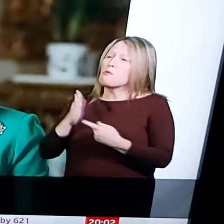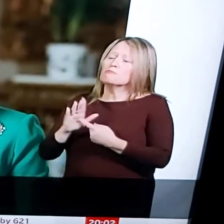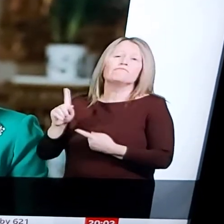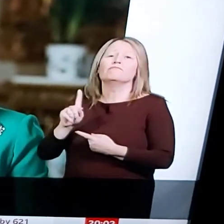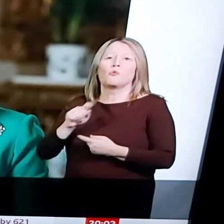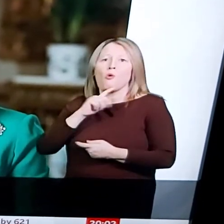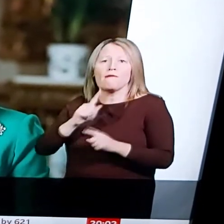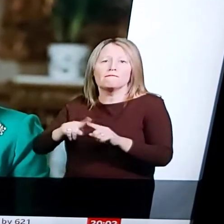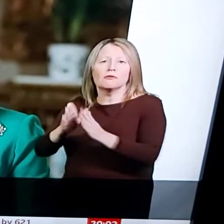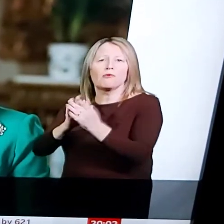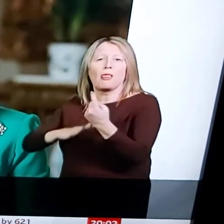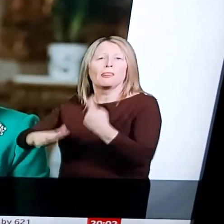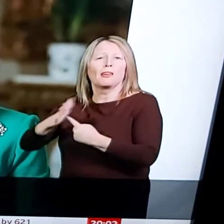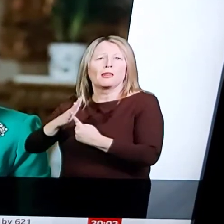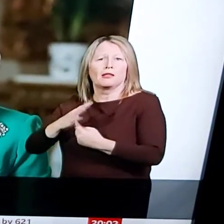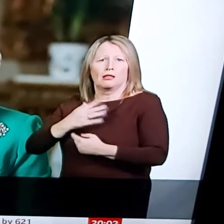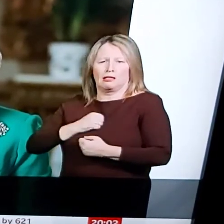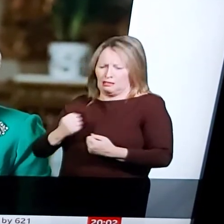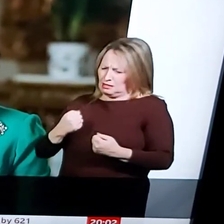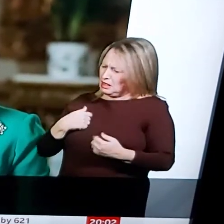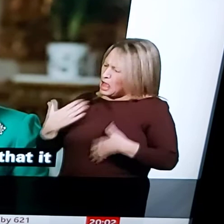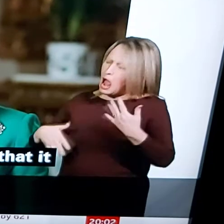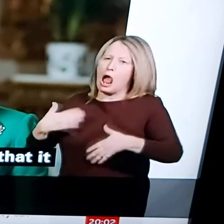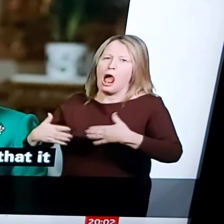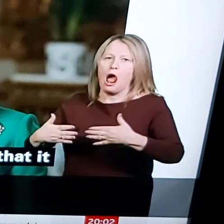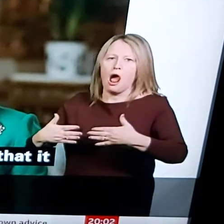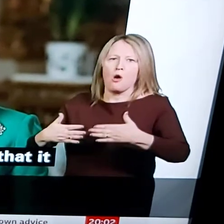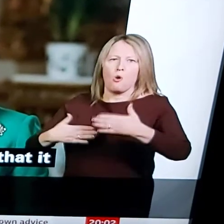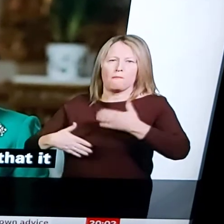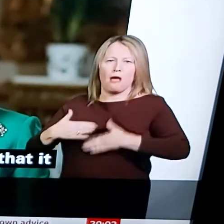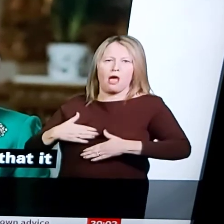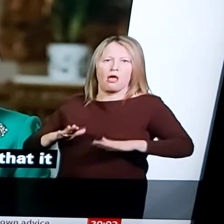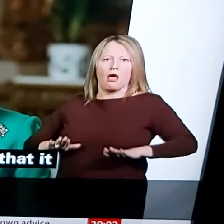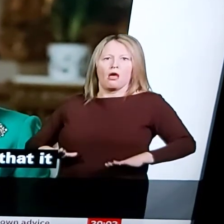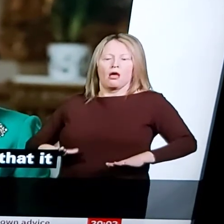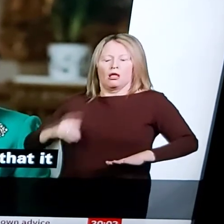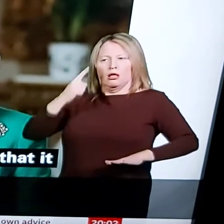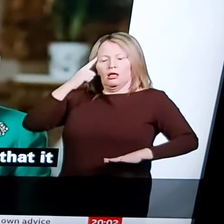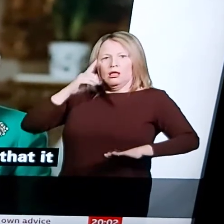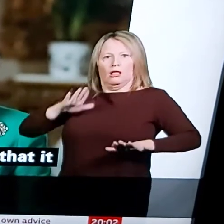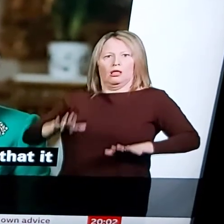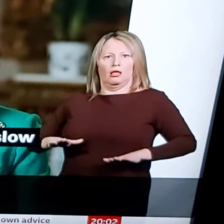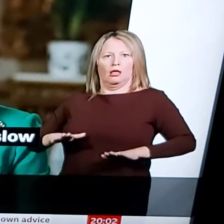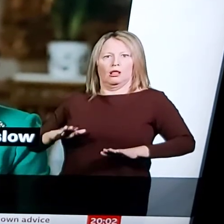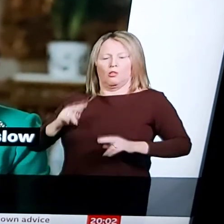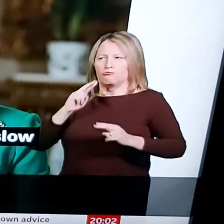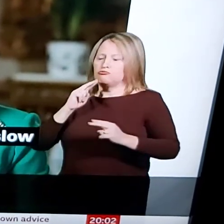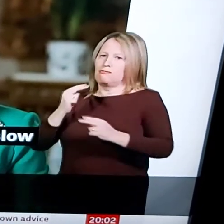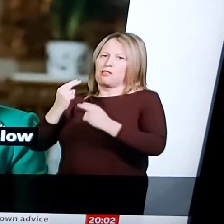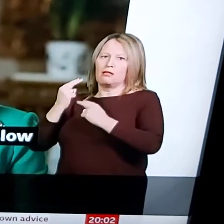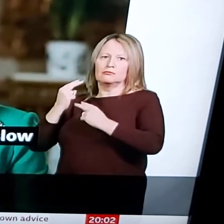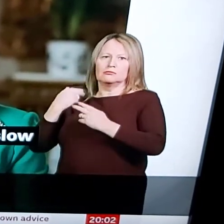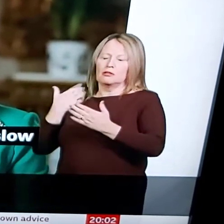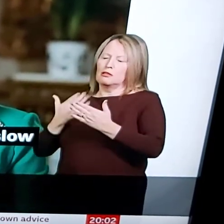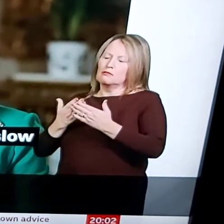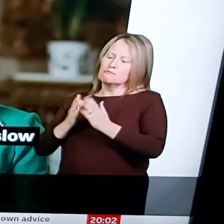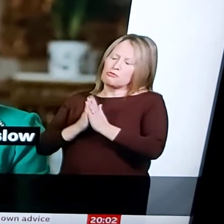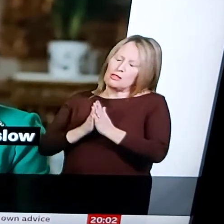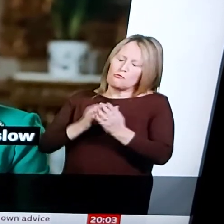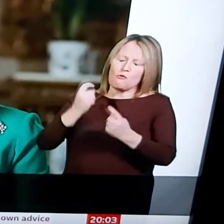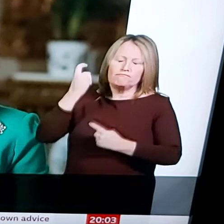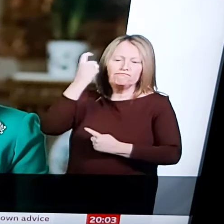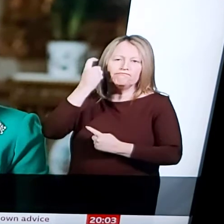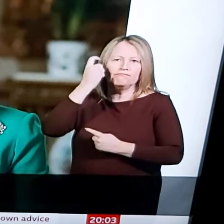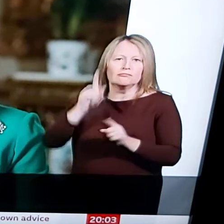discovering that it presents an opportunity to slow down, pause and reflect in prayer or meditation.